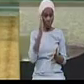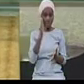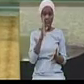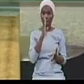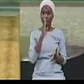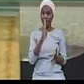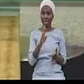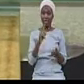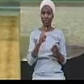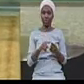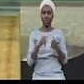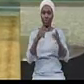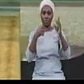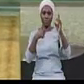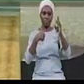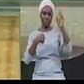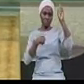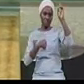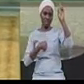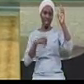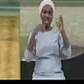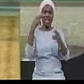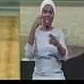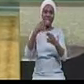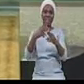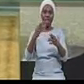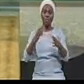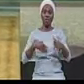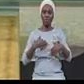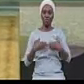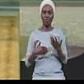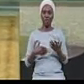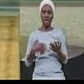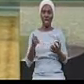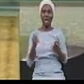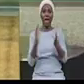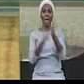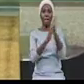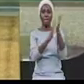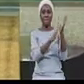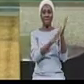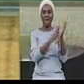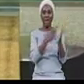me for a name of joy, a praise, an honor,